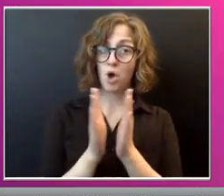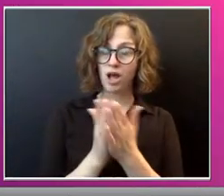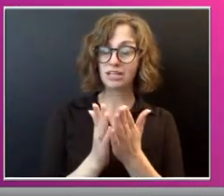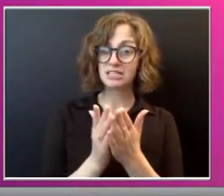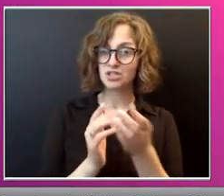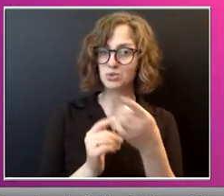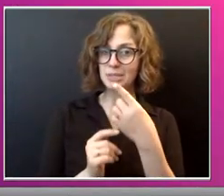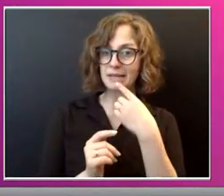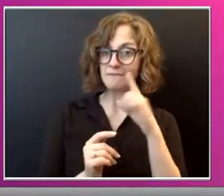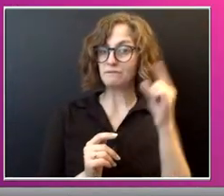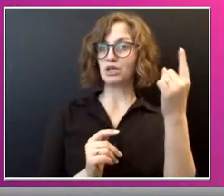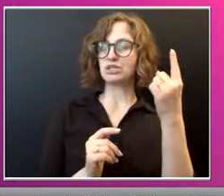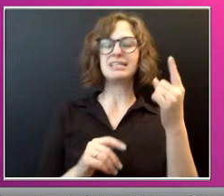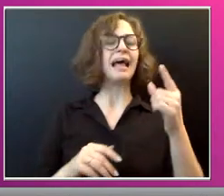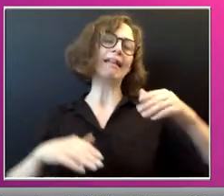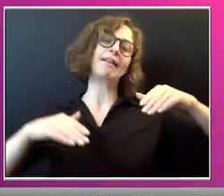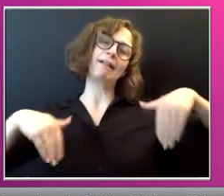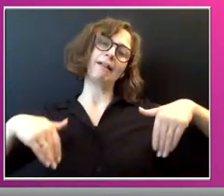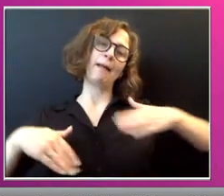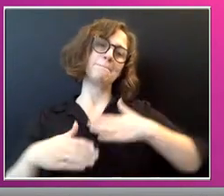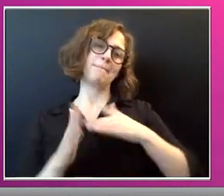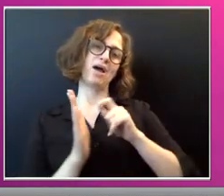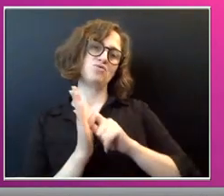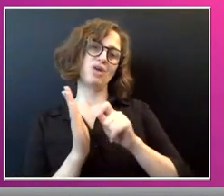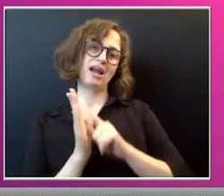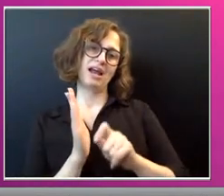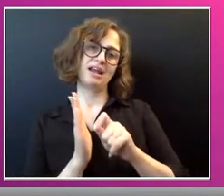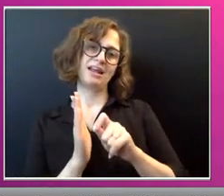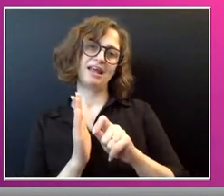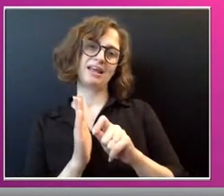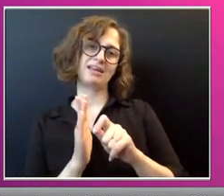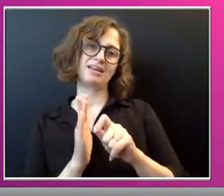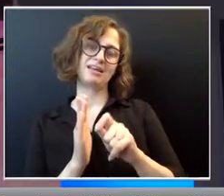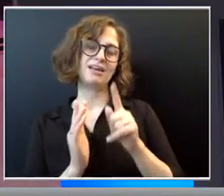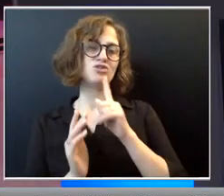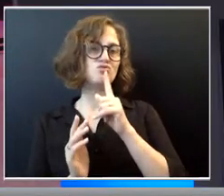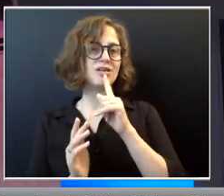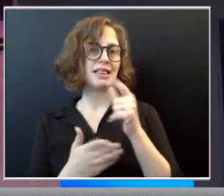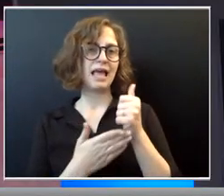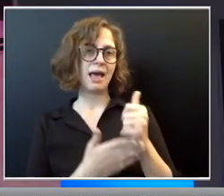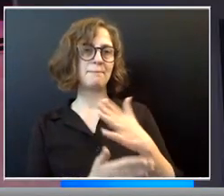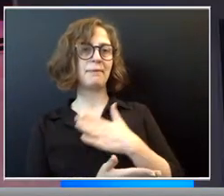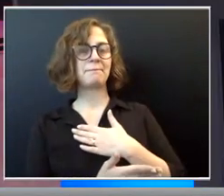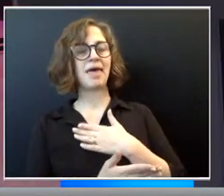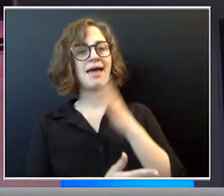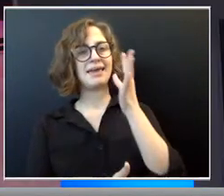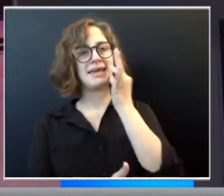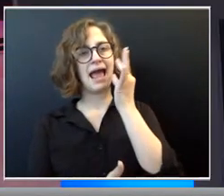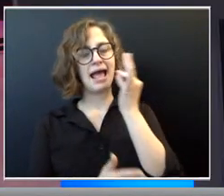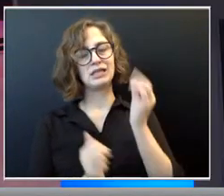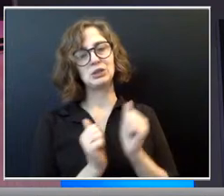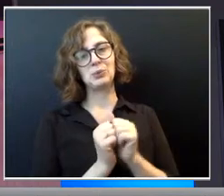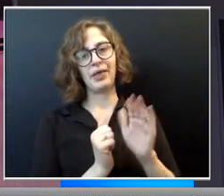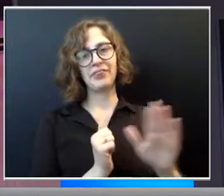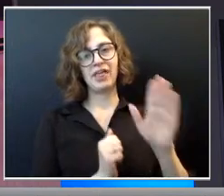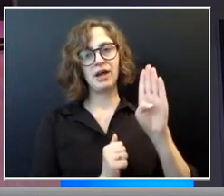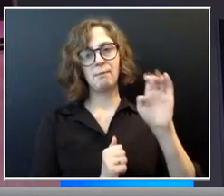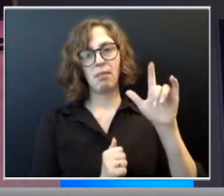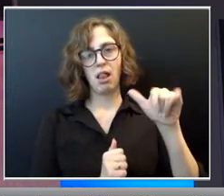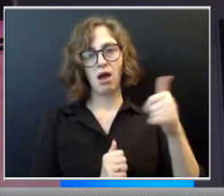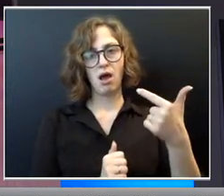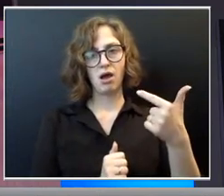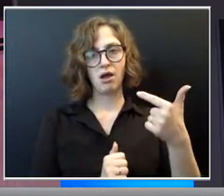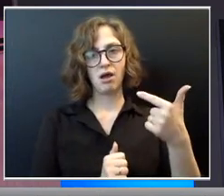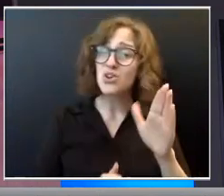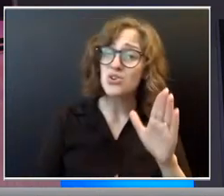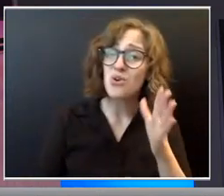writing has gone to helping my cats with their blog. Helping your cats with their blog? Yeah. Your cats have a blog? Yes. We need